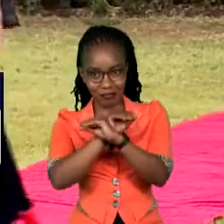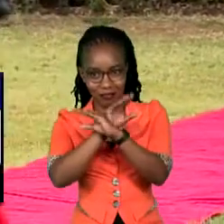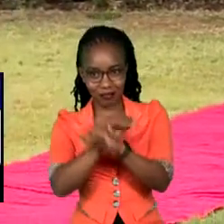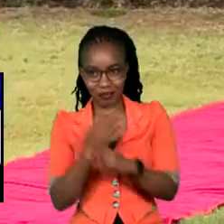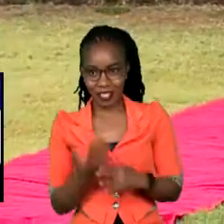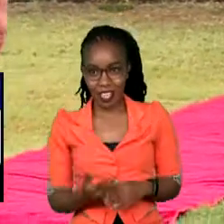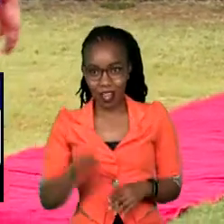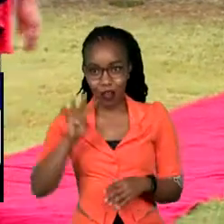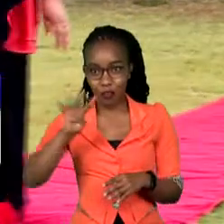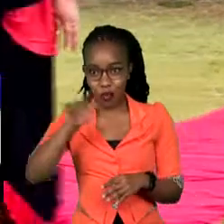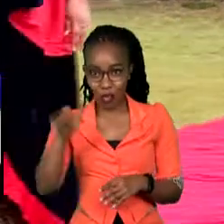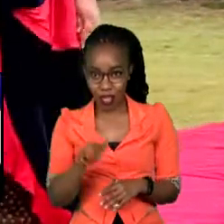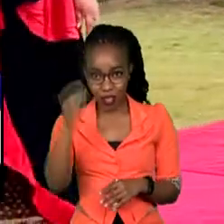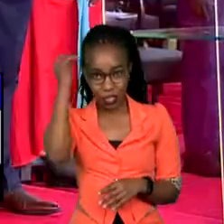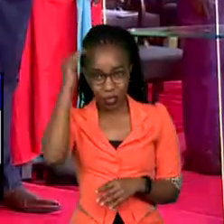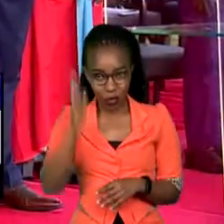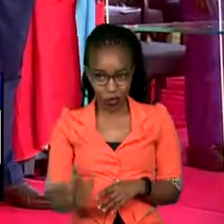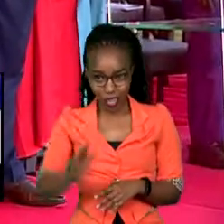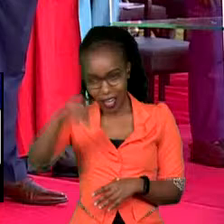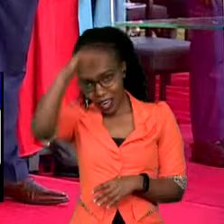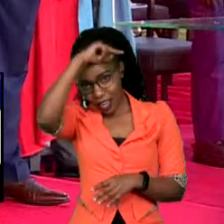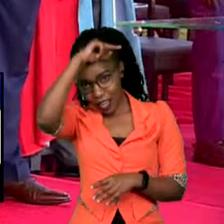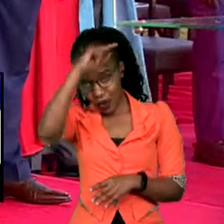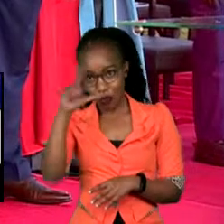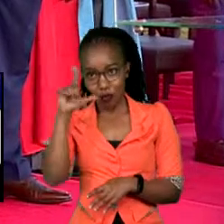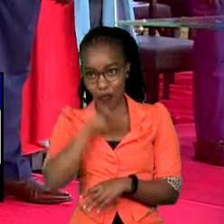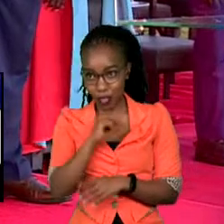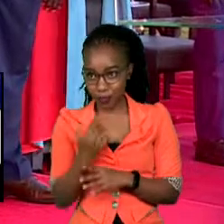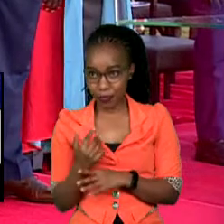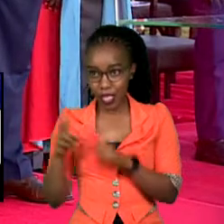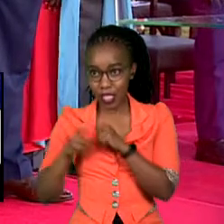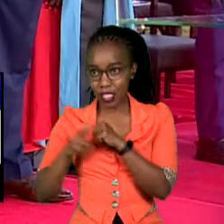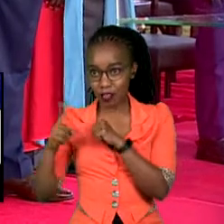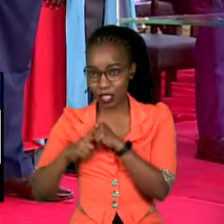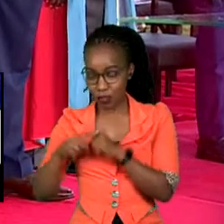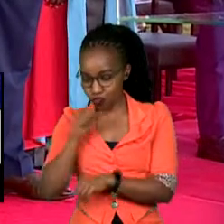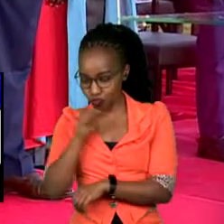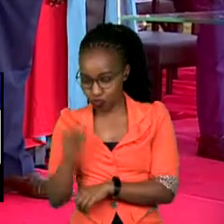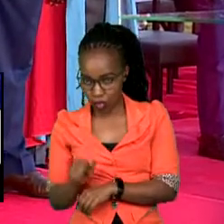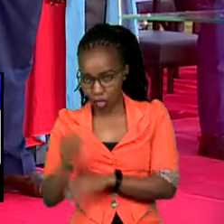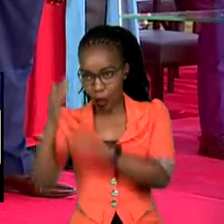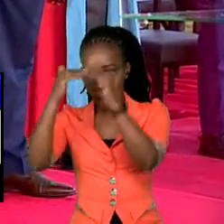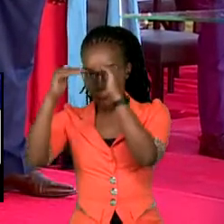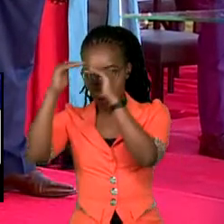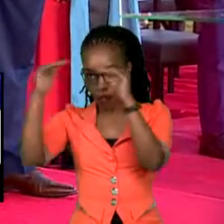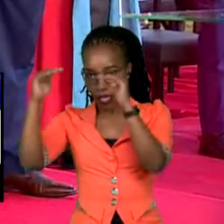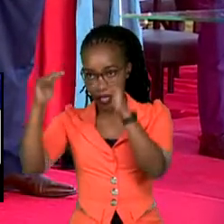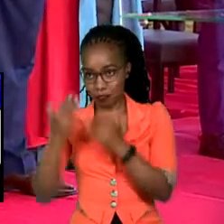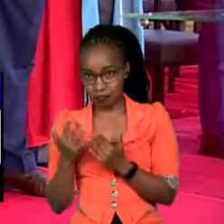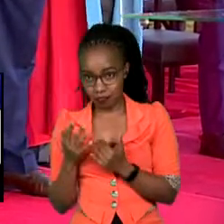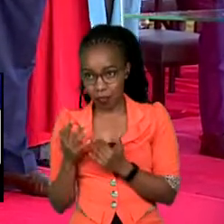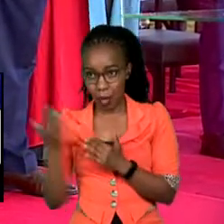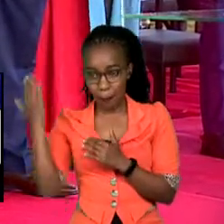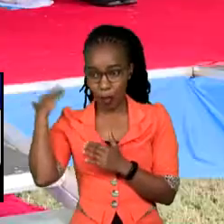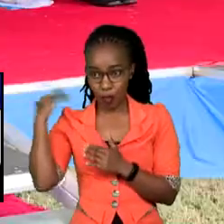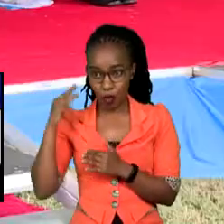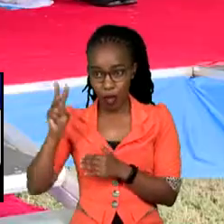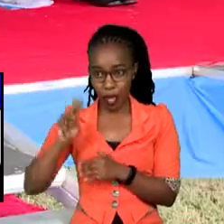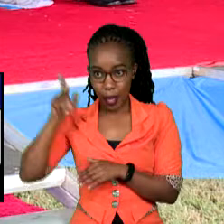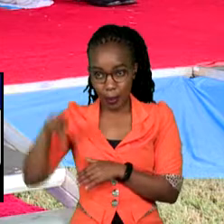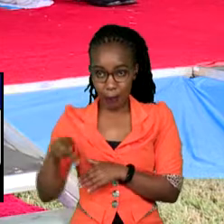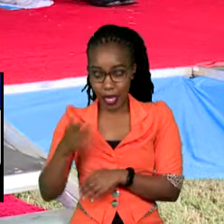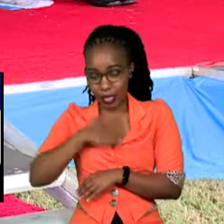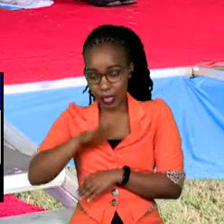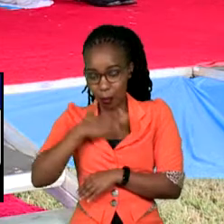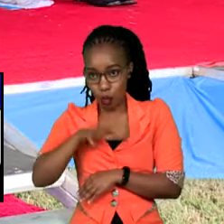than 4,000 students graduated. The oldest, a 76-year-old Professor Simeon Lesirma, the former Member of Parliament of